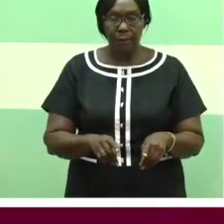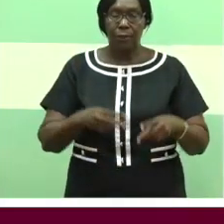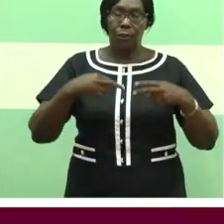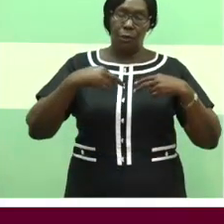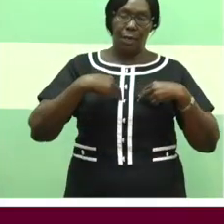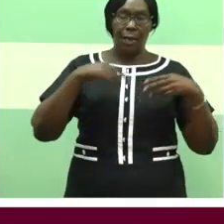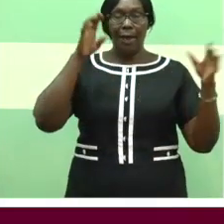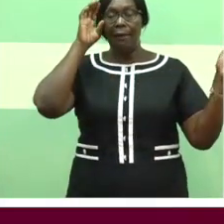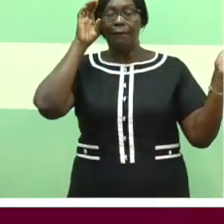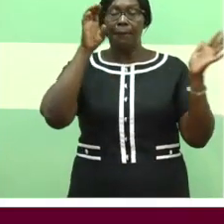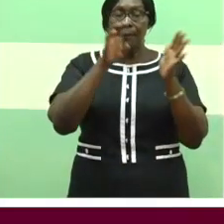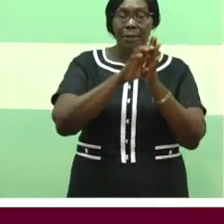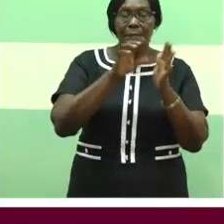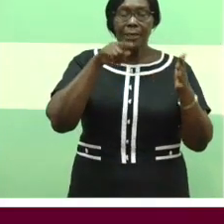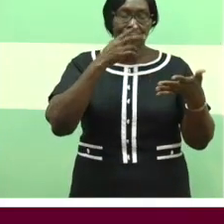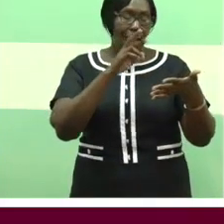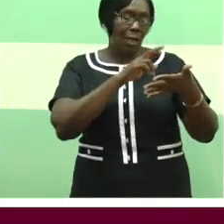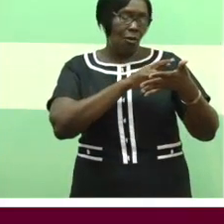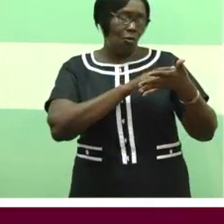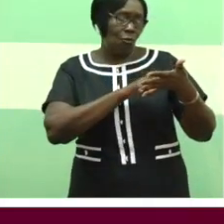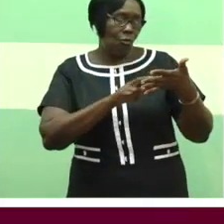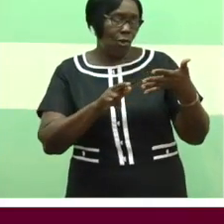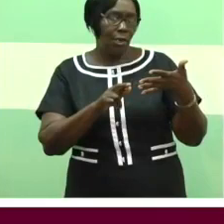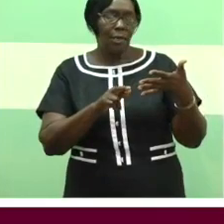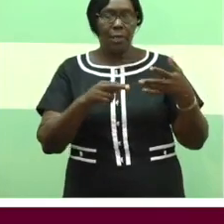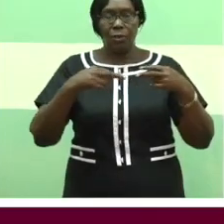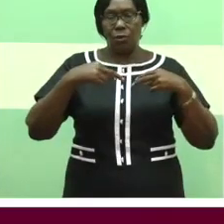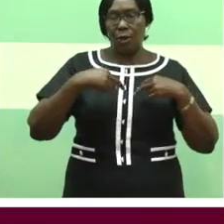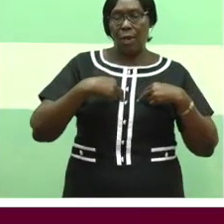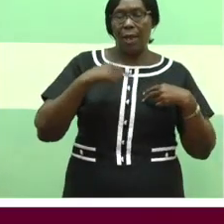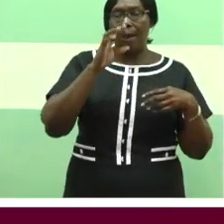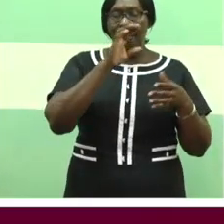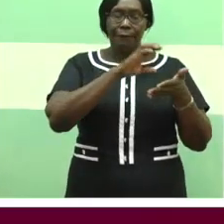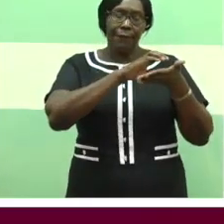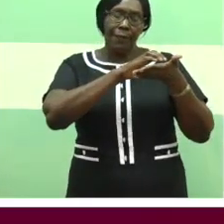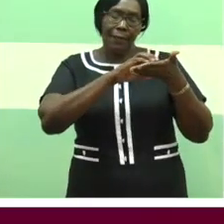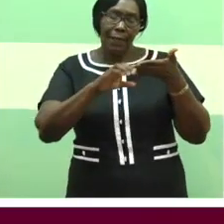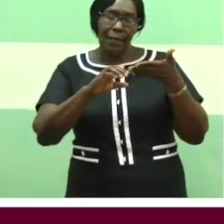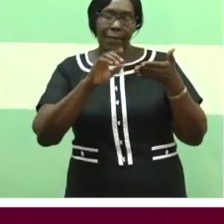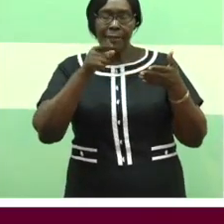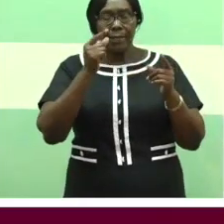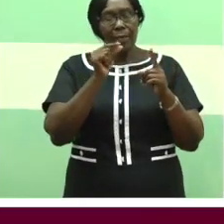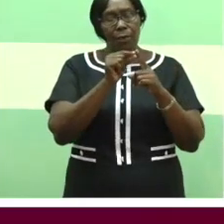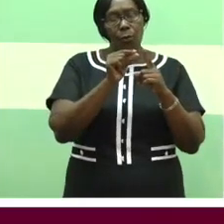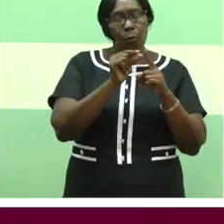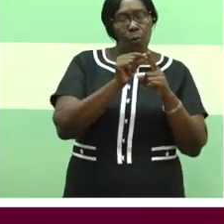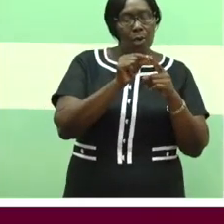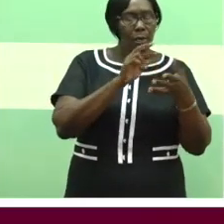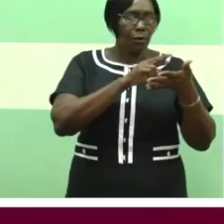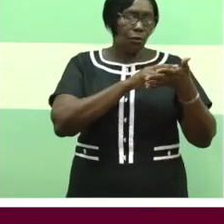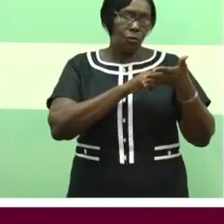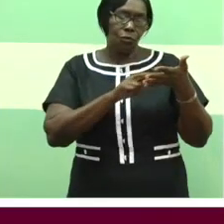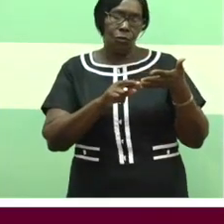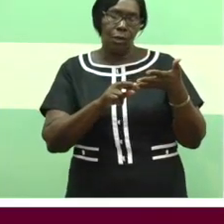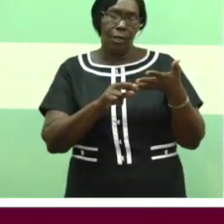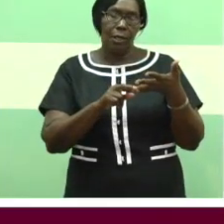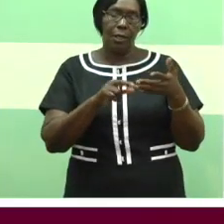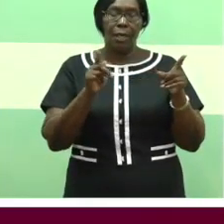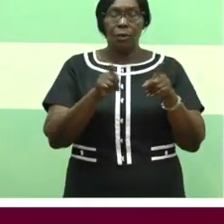depicting reading. You would have the task card depicting the word reading, and you would also